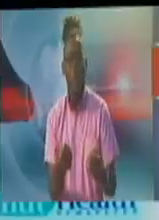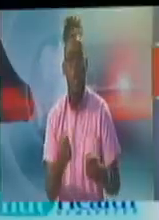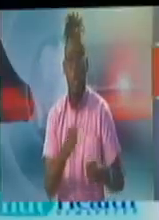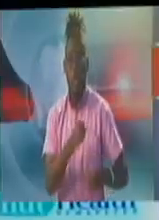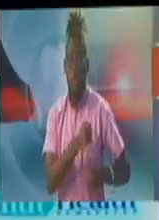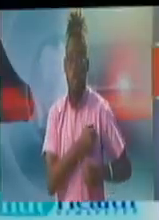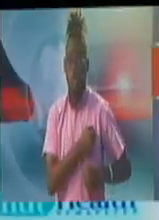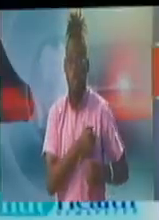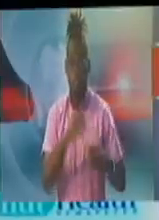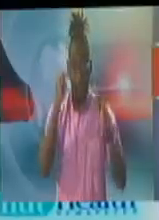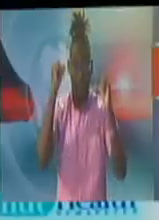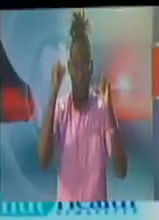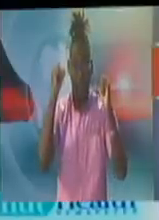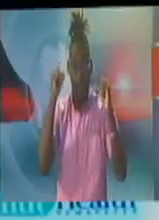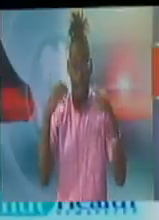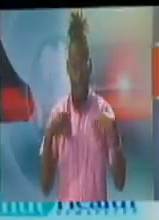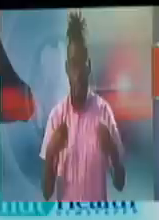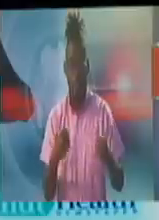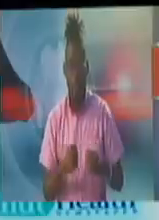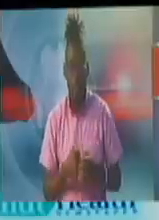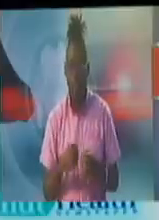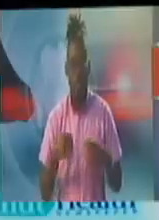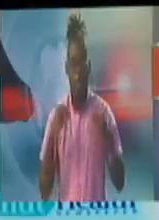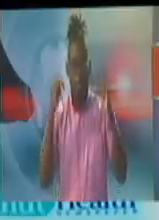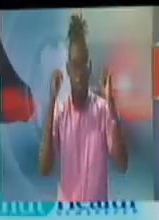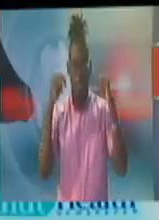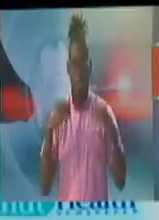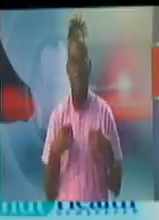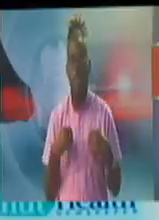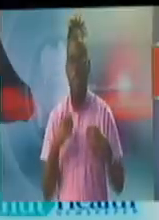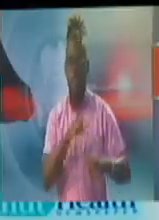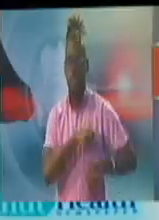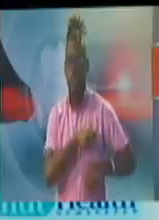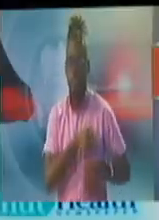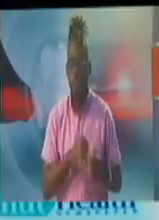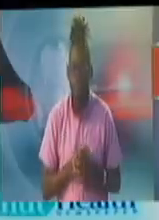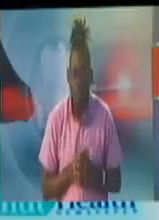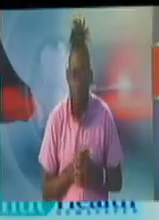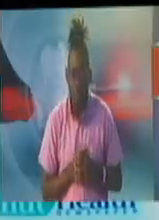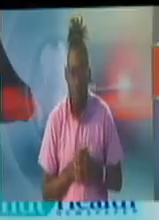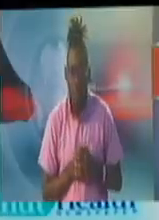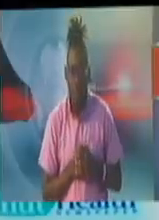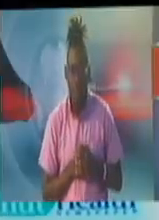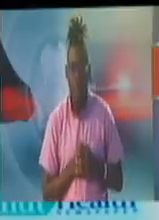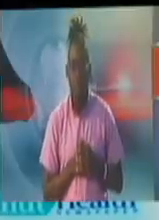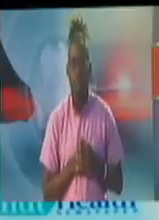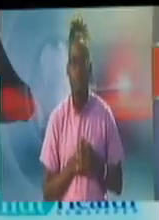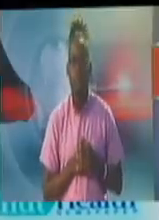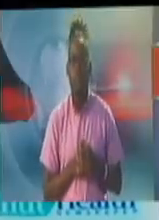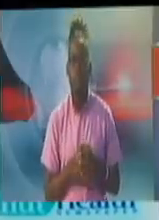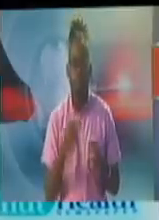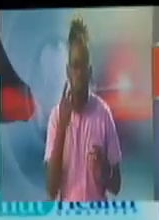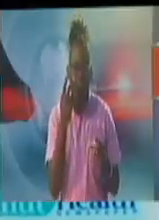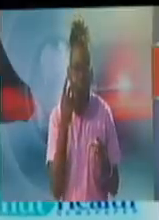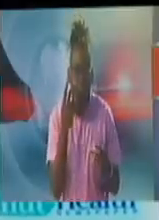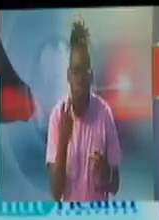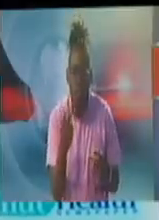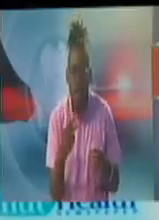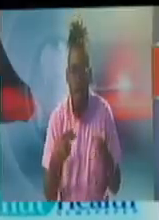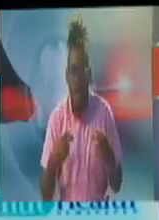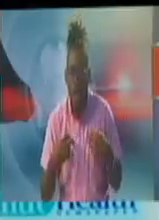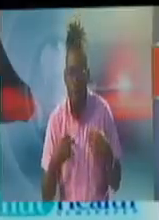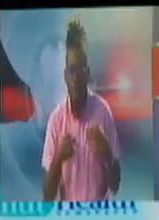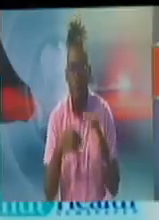we have noticed a decrease, or there seems to be an appreciable decrease in